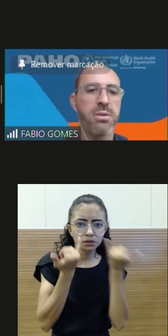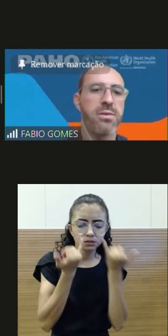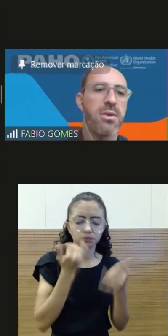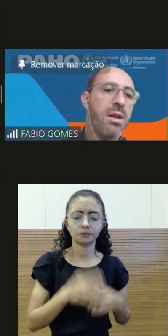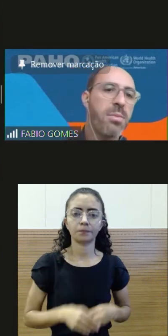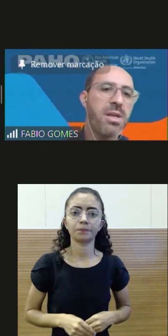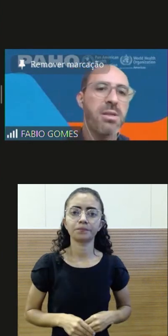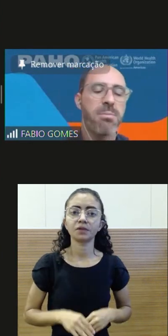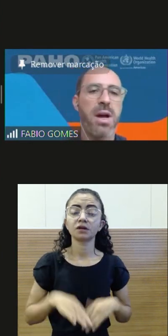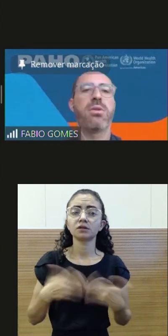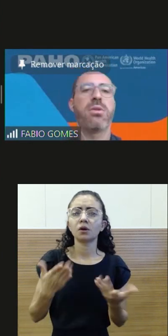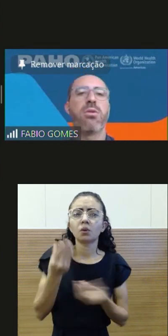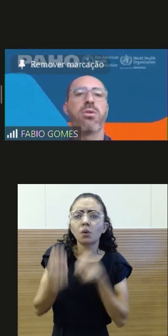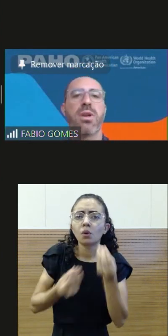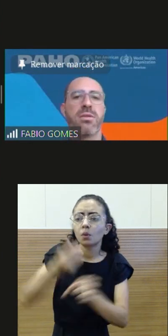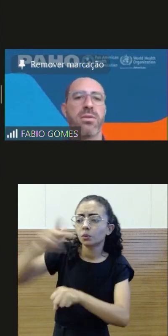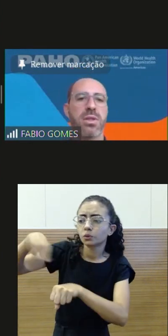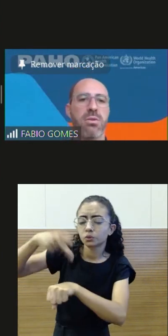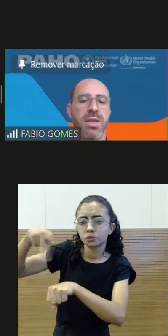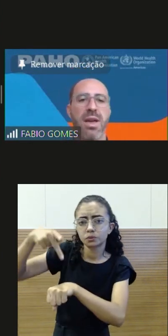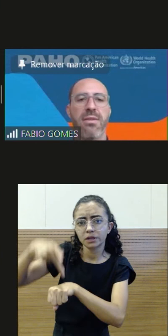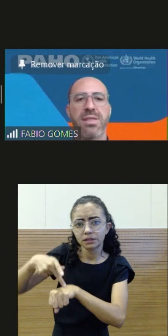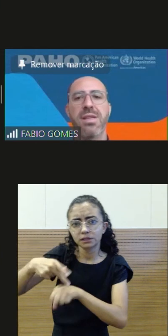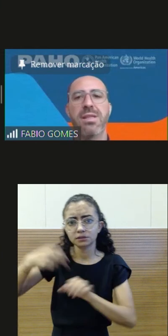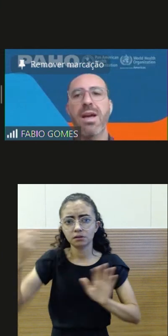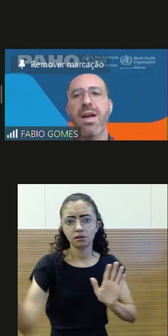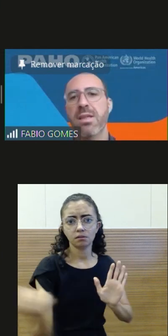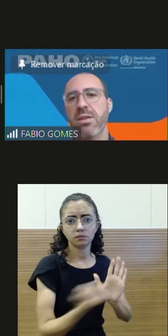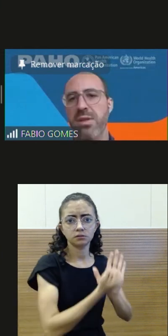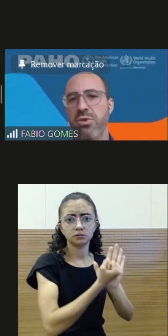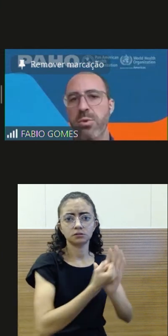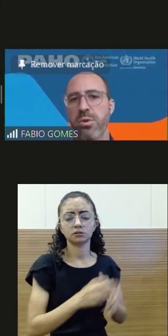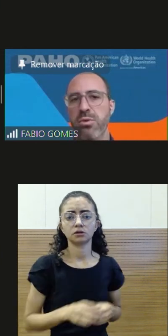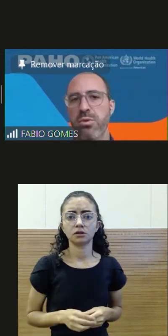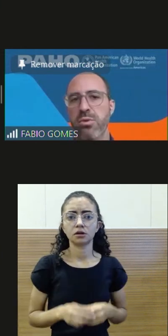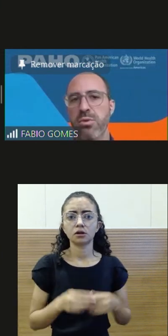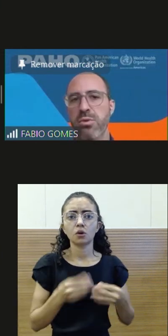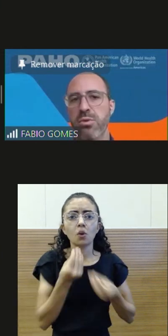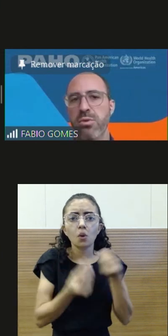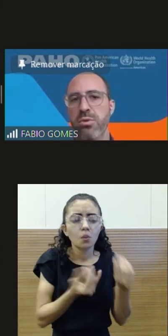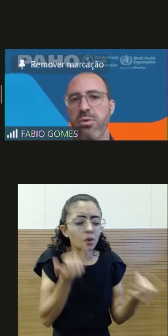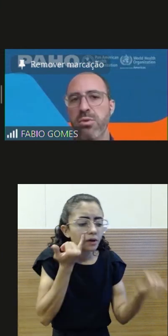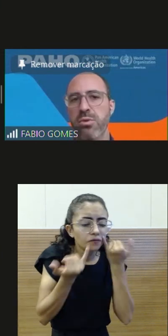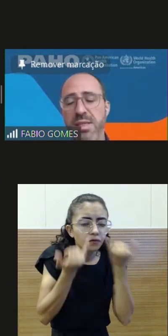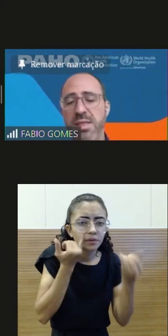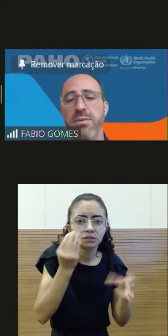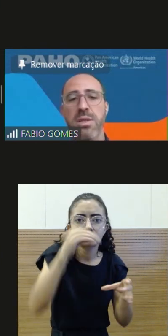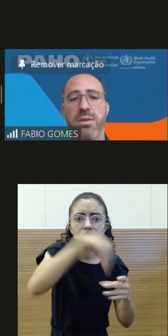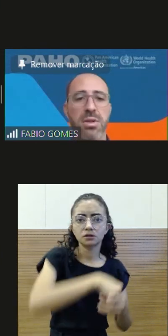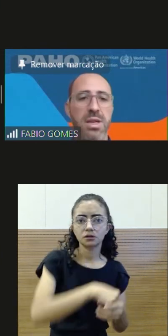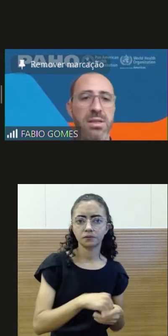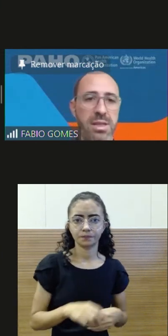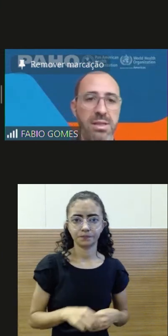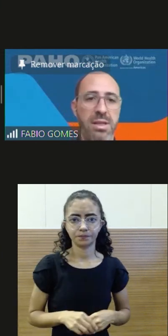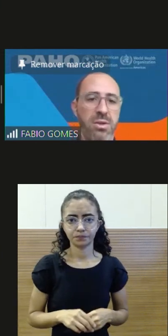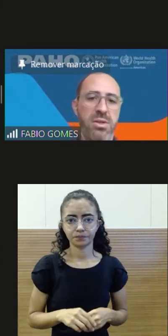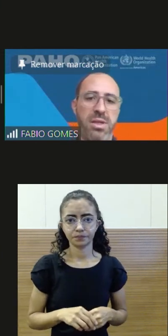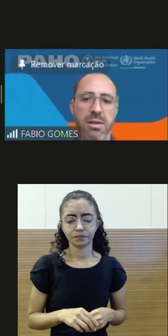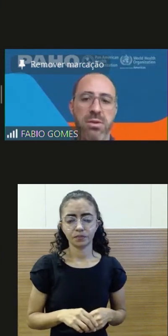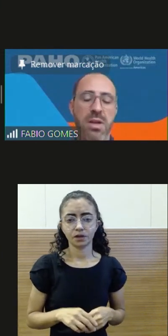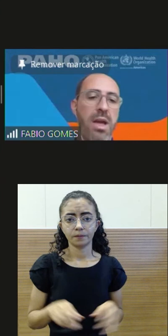have sought to reach this main objective, that is front labeling,